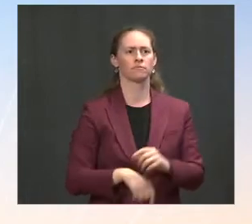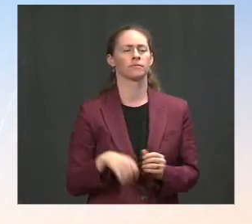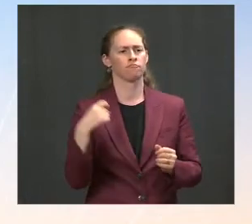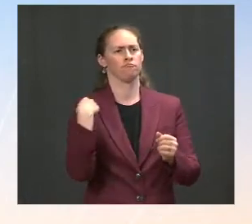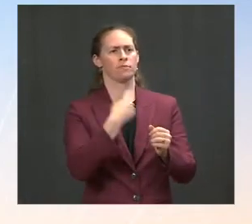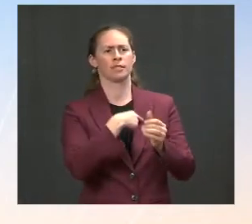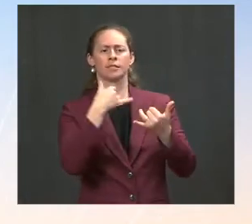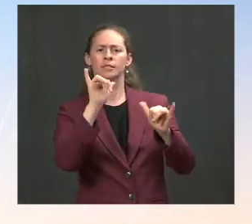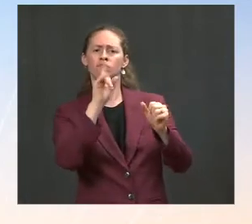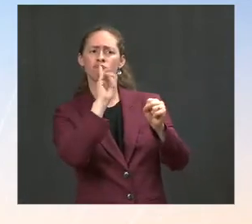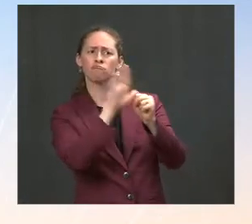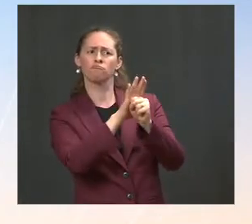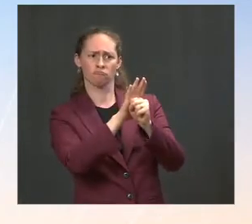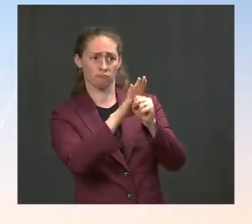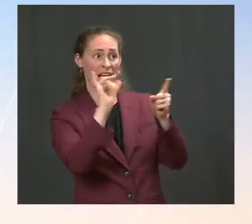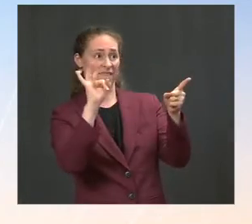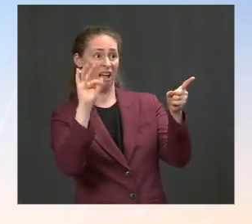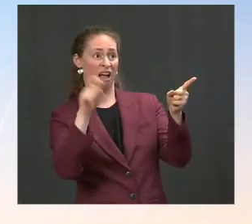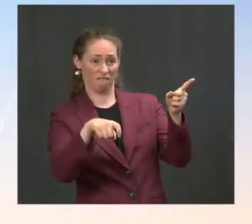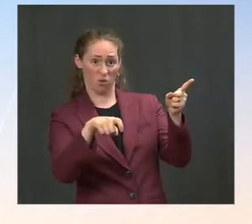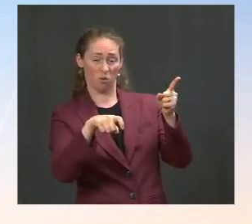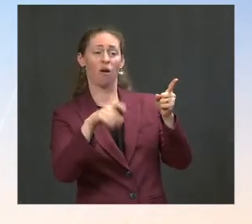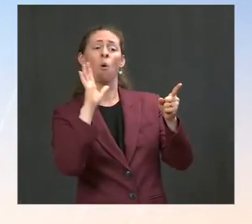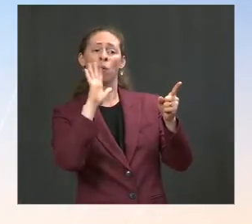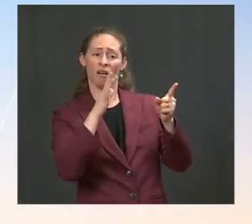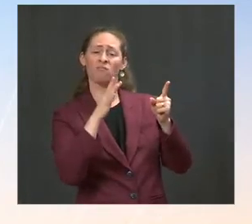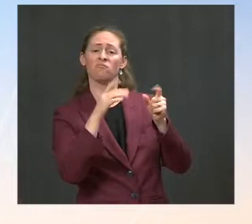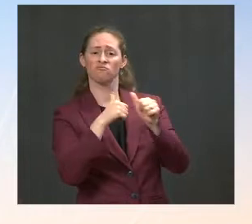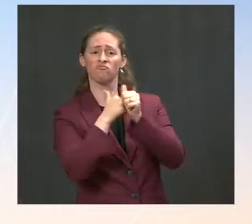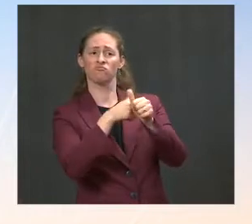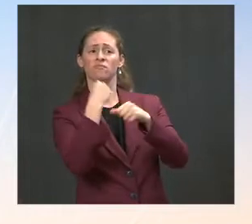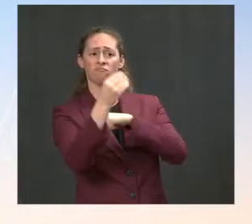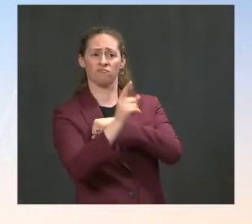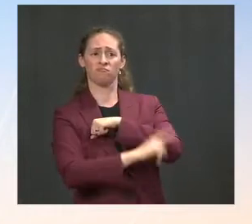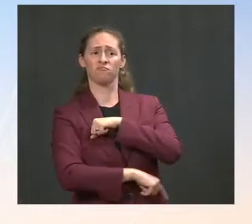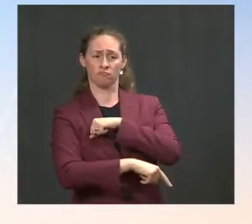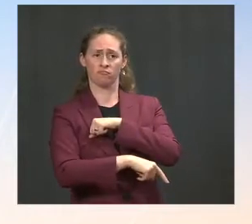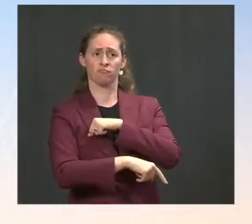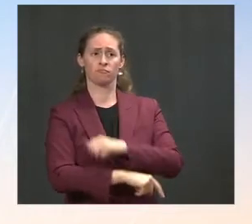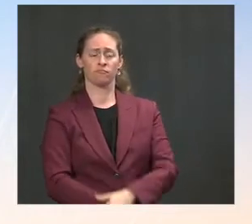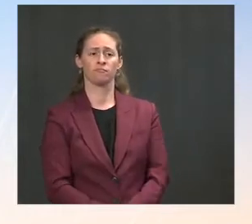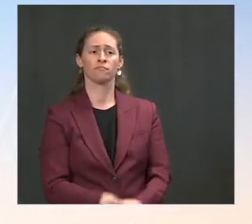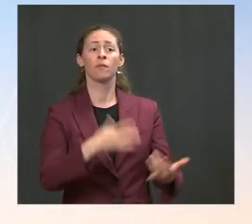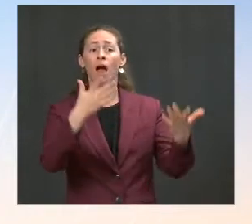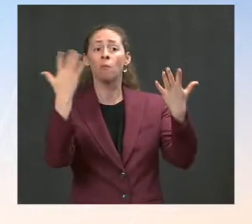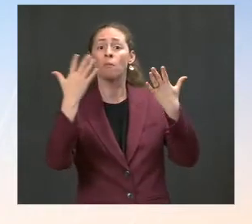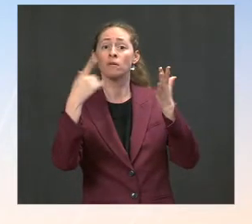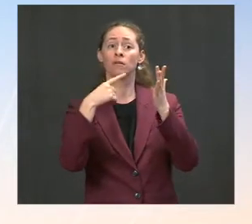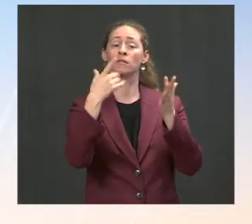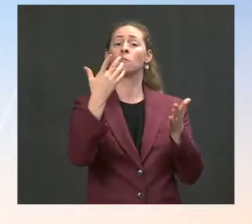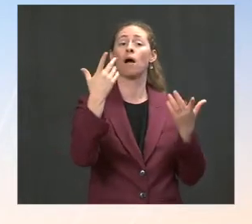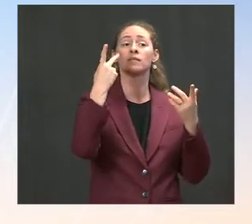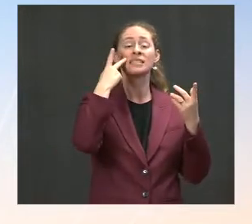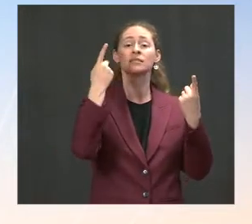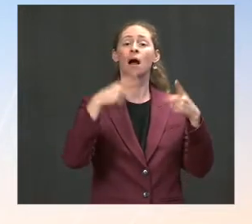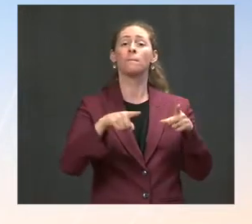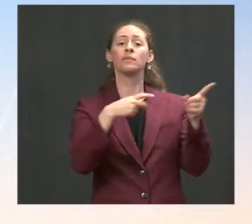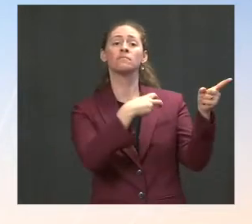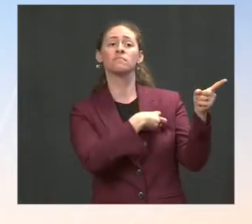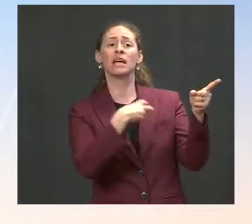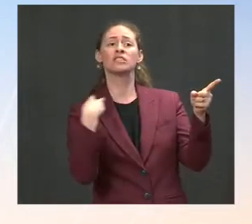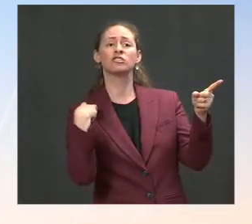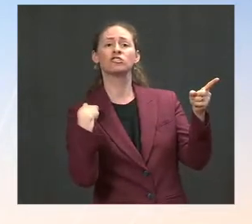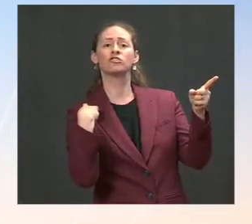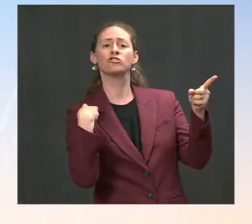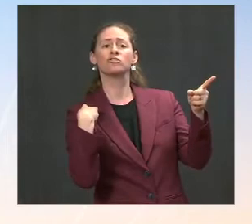sanctions authorities. These actions are the latest examples of how Beijing punishes private citizens, companies, and civil society organizations as a way